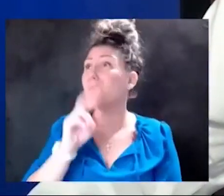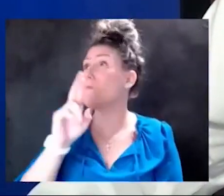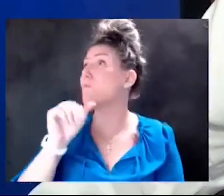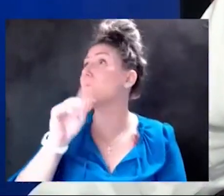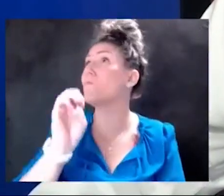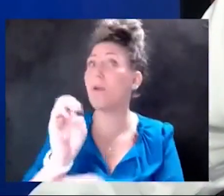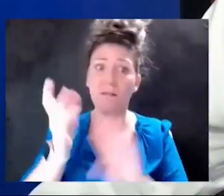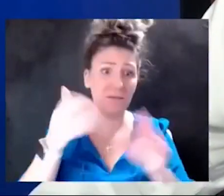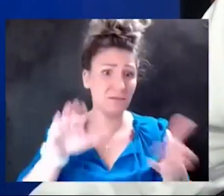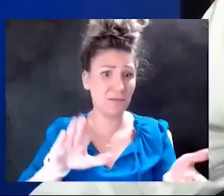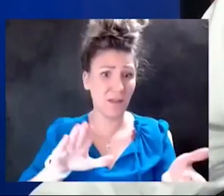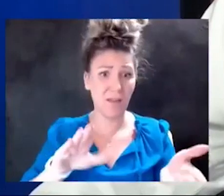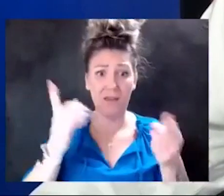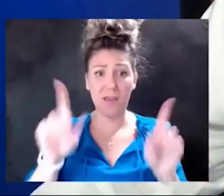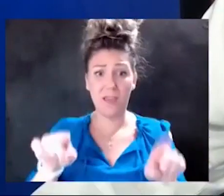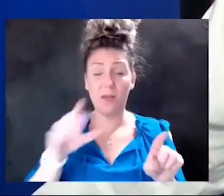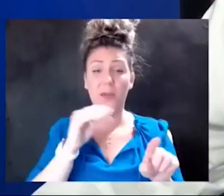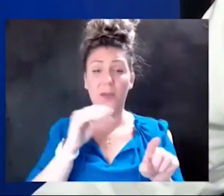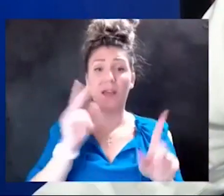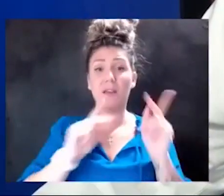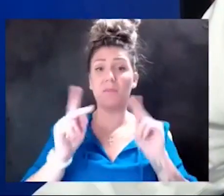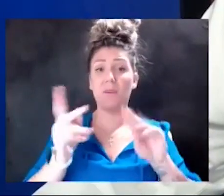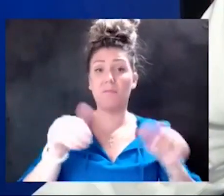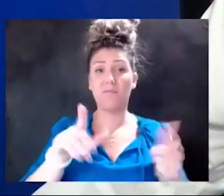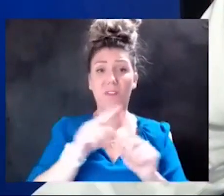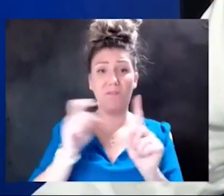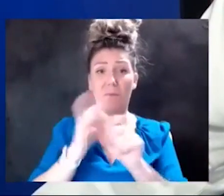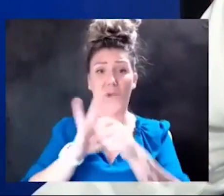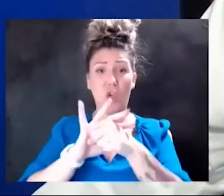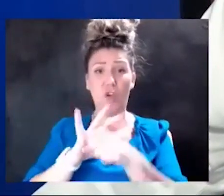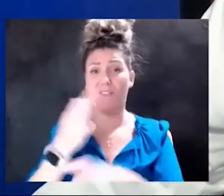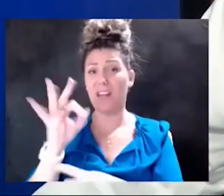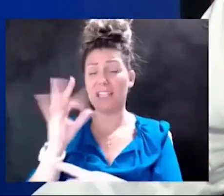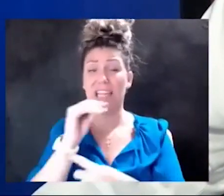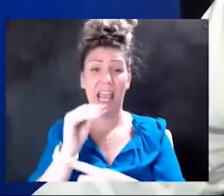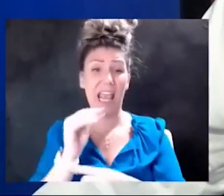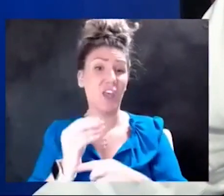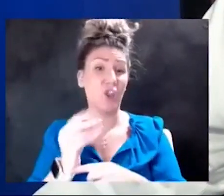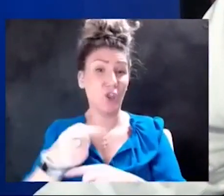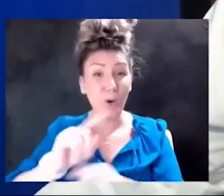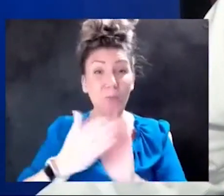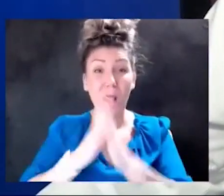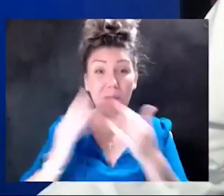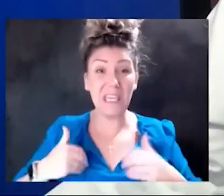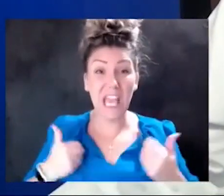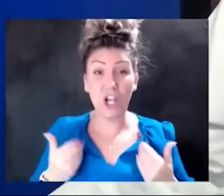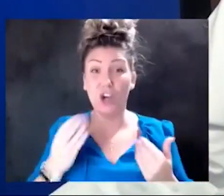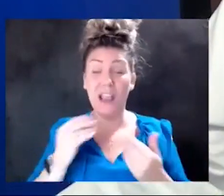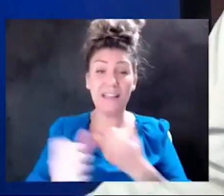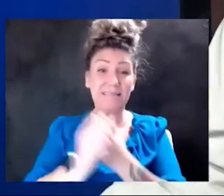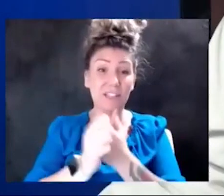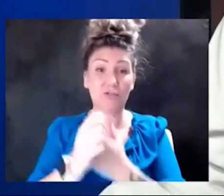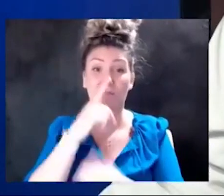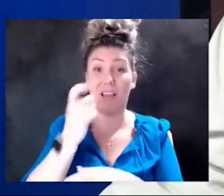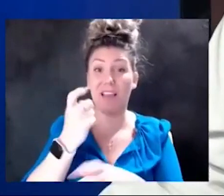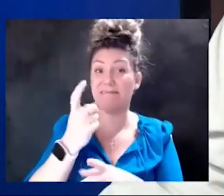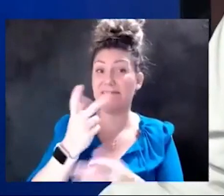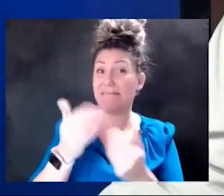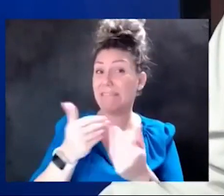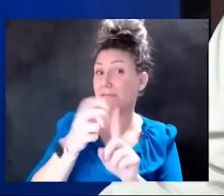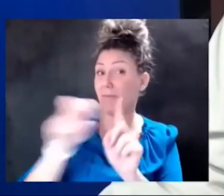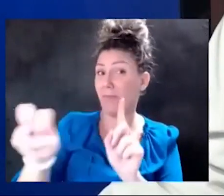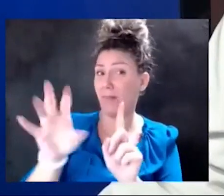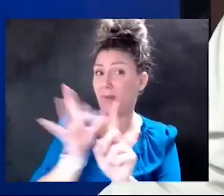people die all the time from COVID-19, and it's getting younger, and it's getting more dangerous because it's so transmissible. So why do you still not want to